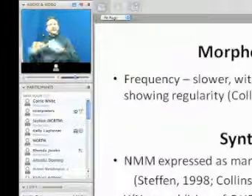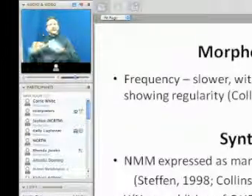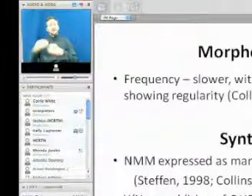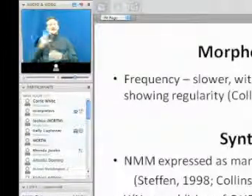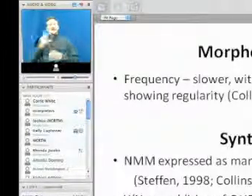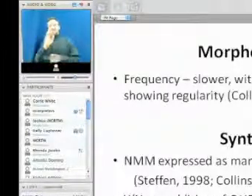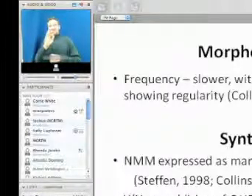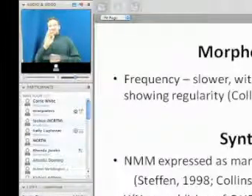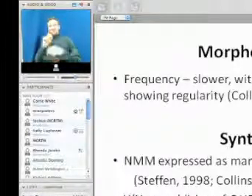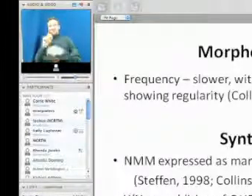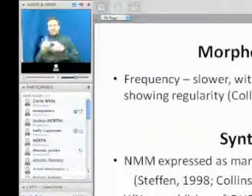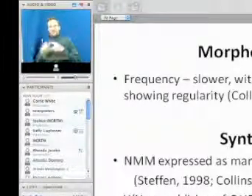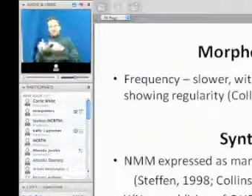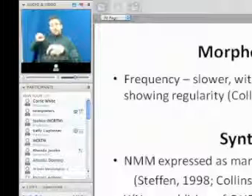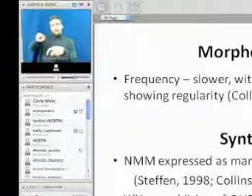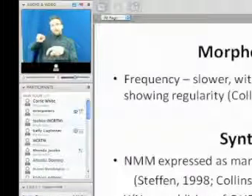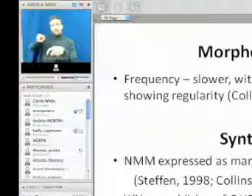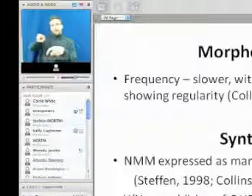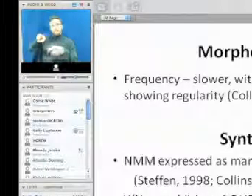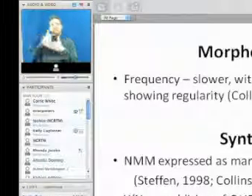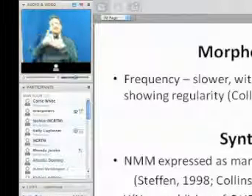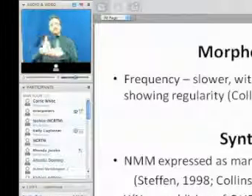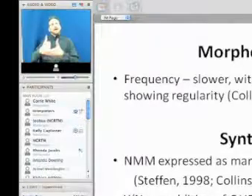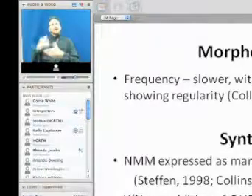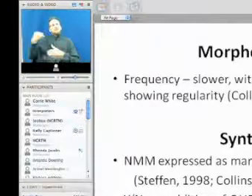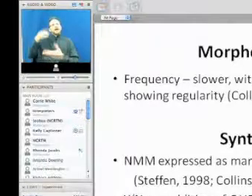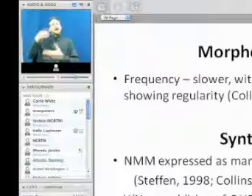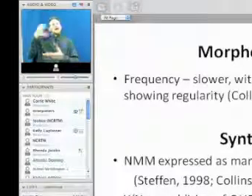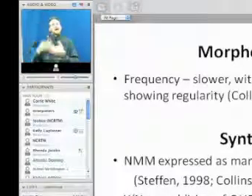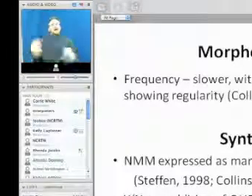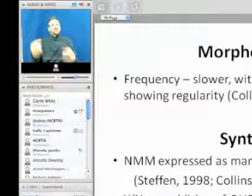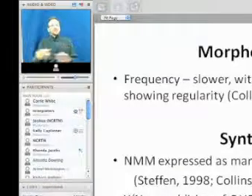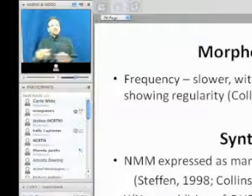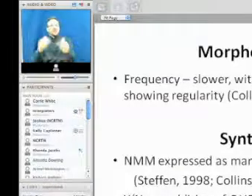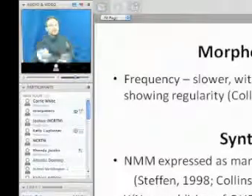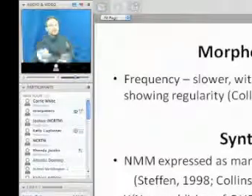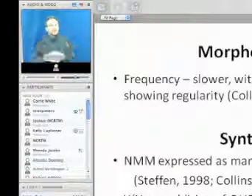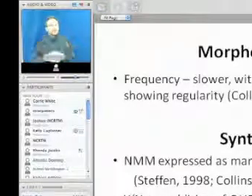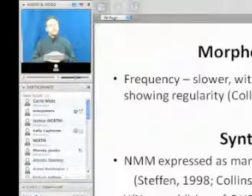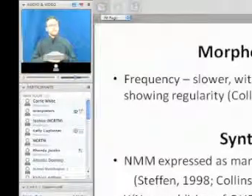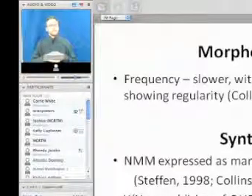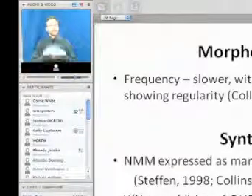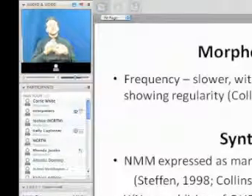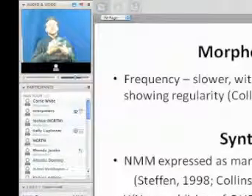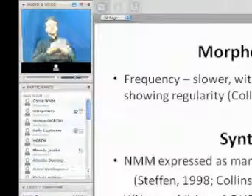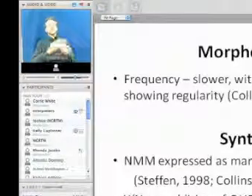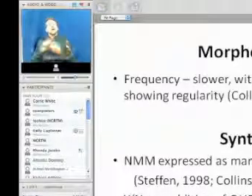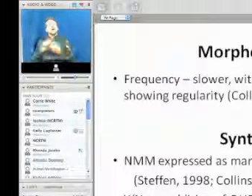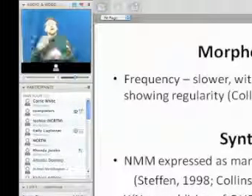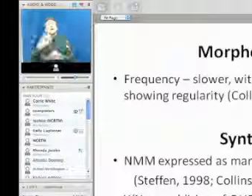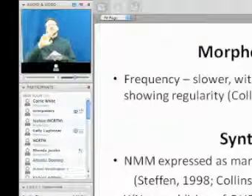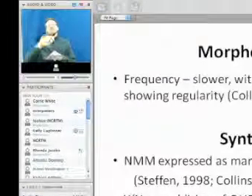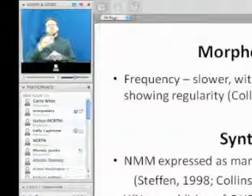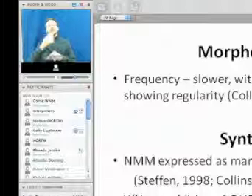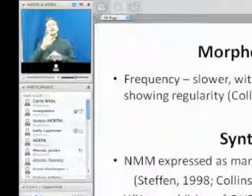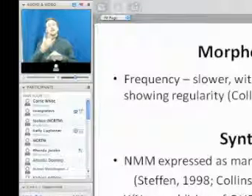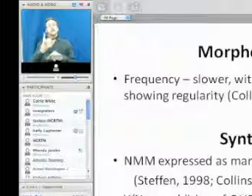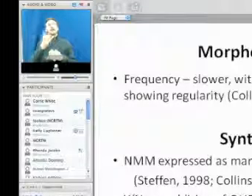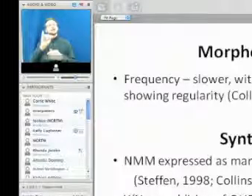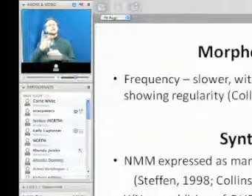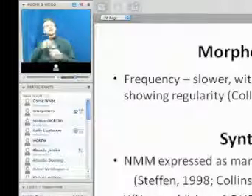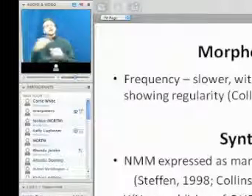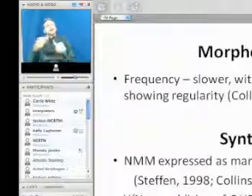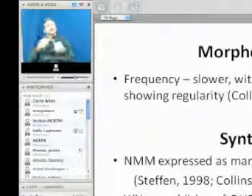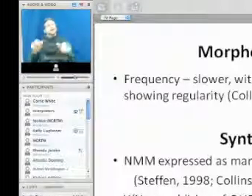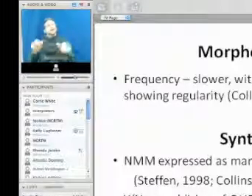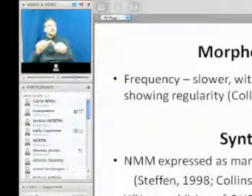your back position ergonomically can help also. So morphology is another linguistic category that we're looking at changes